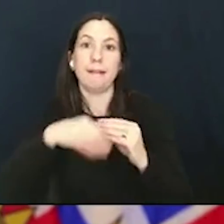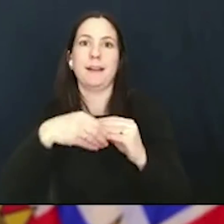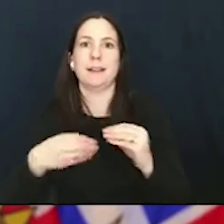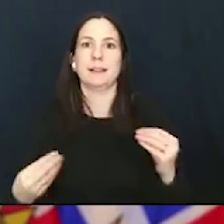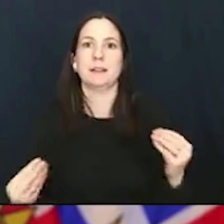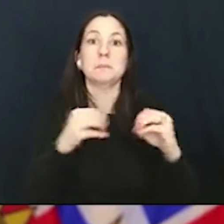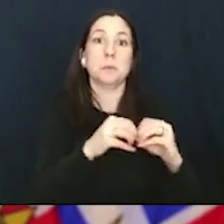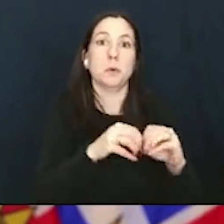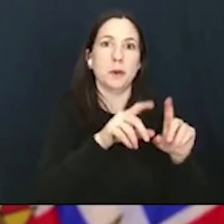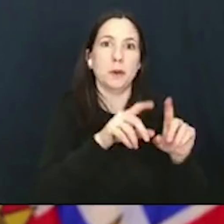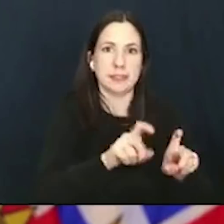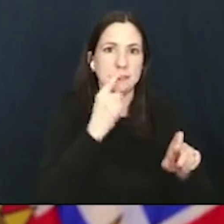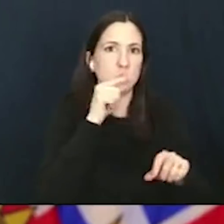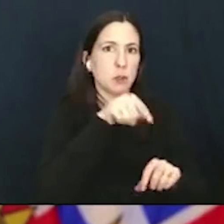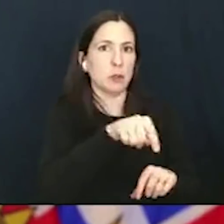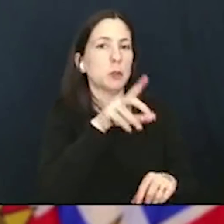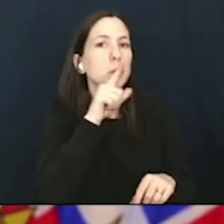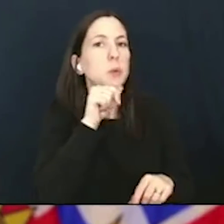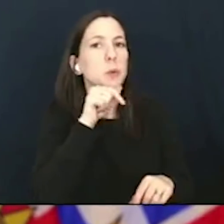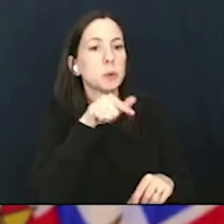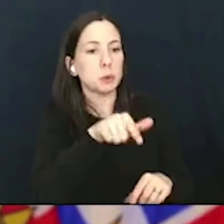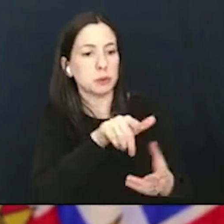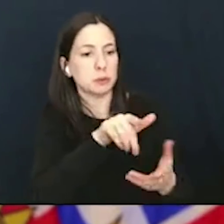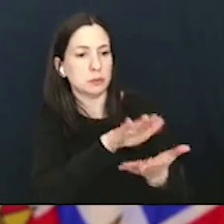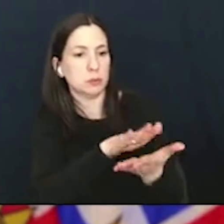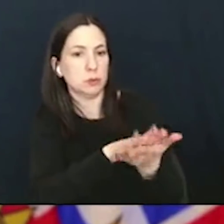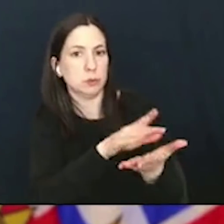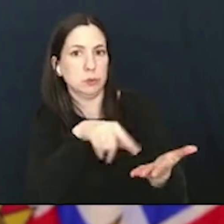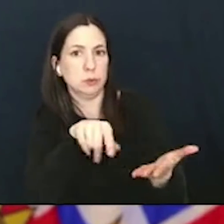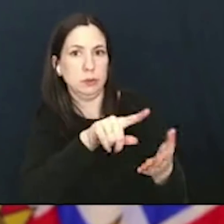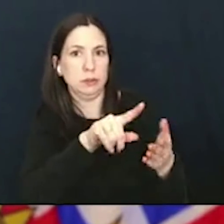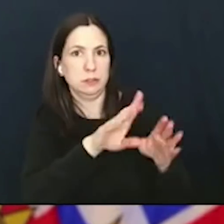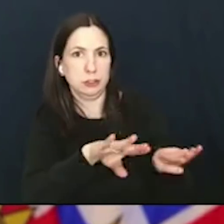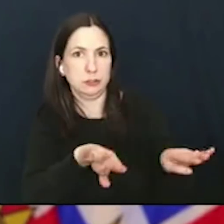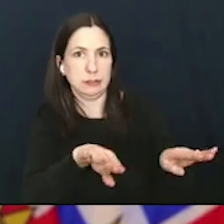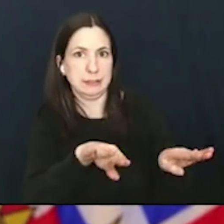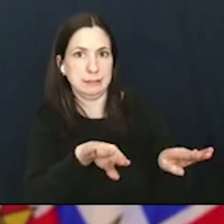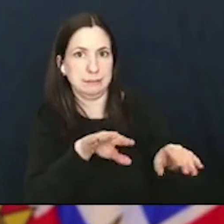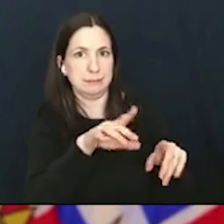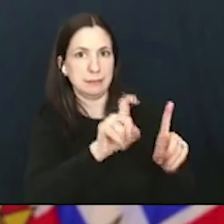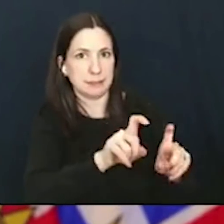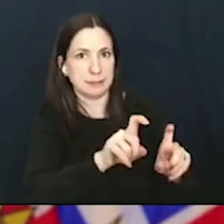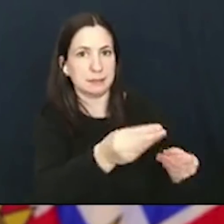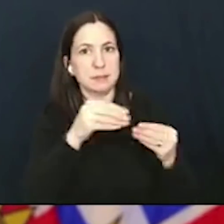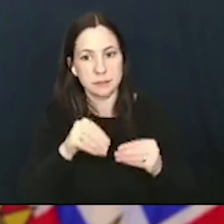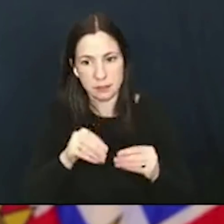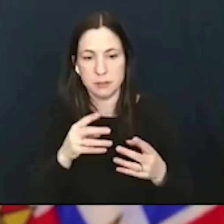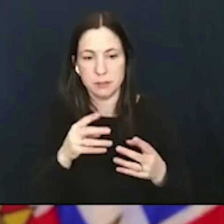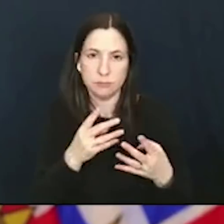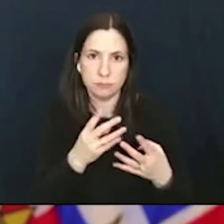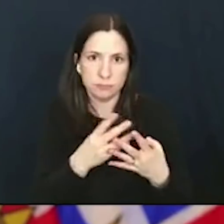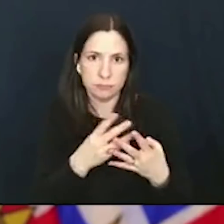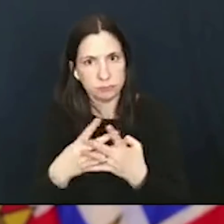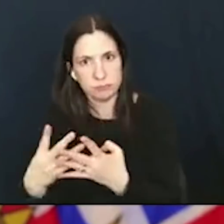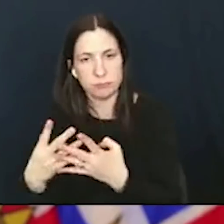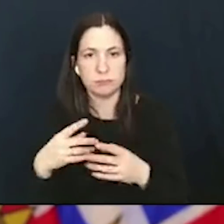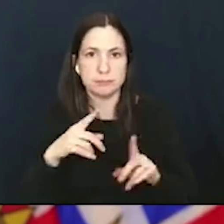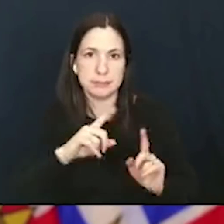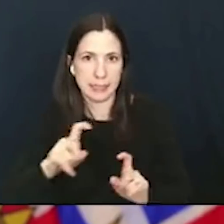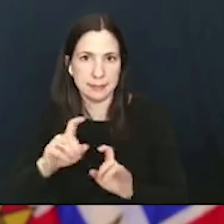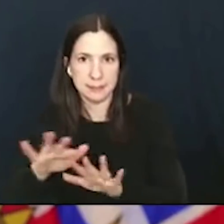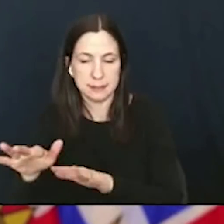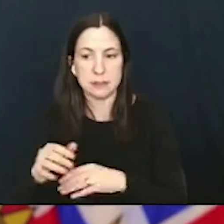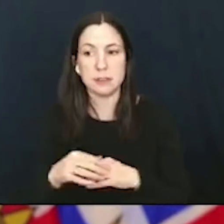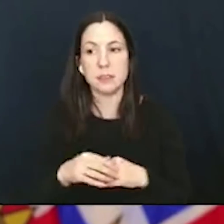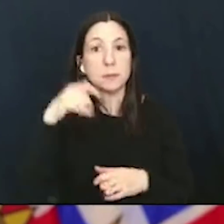even though they were reported at the same time. All of these cases are followed up by all health authorities. The majority of